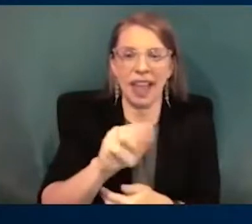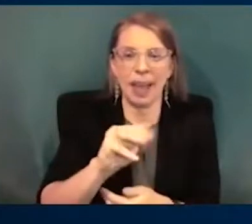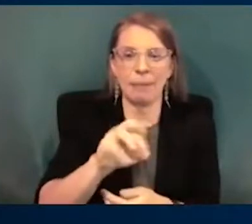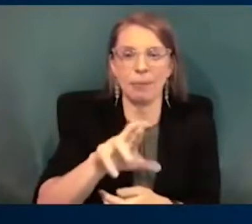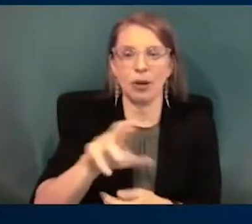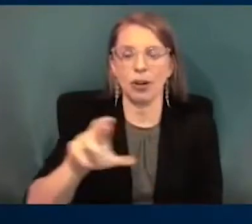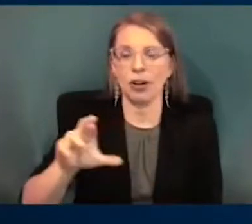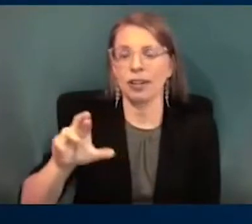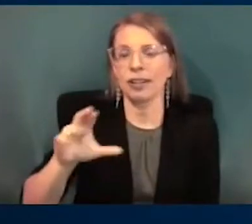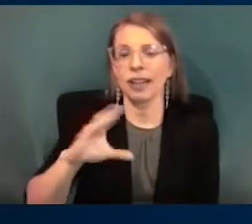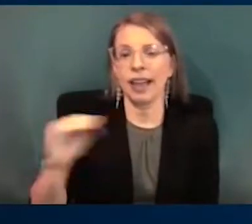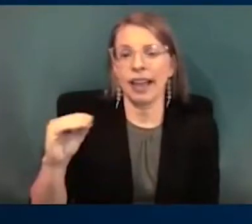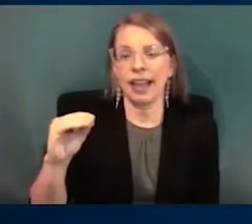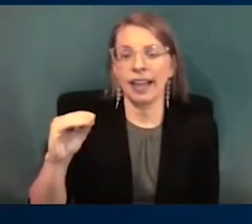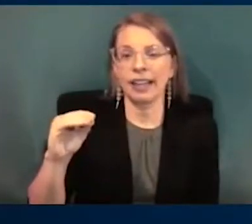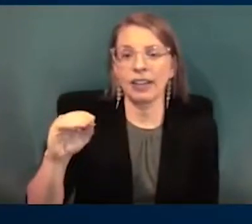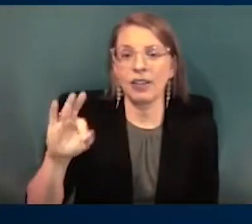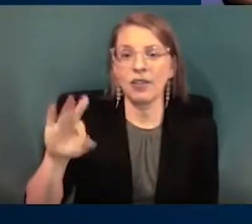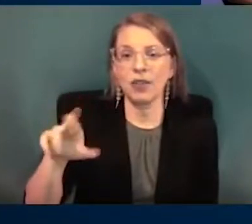there.